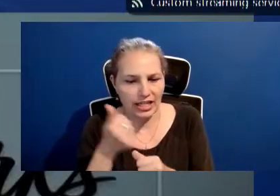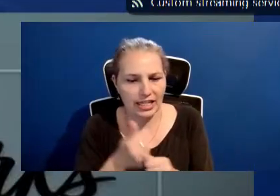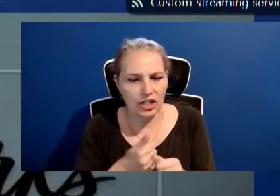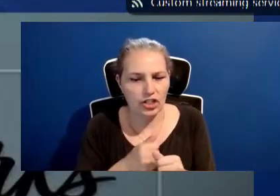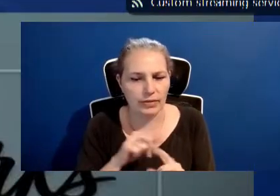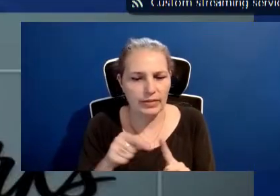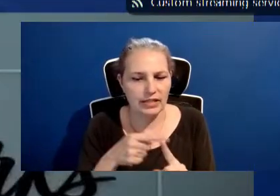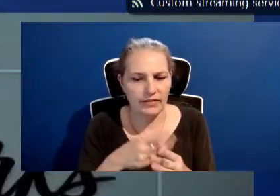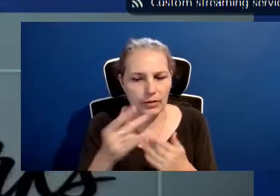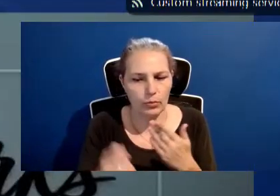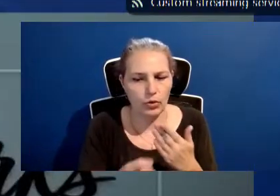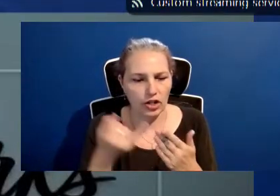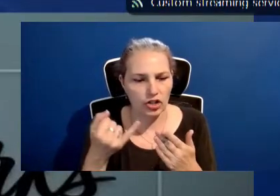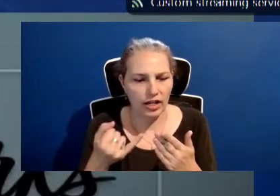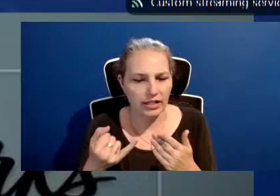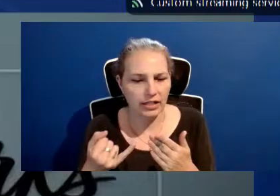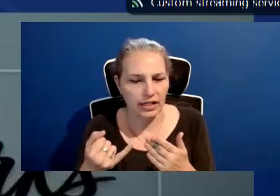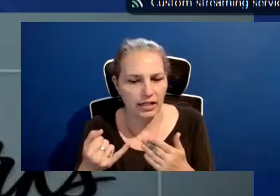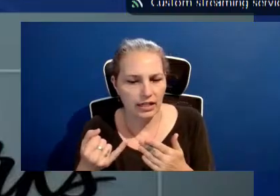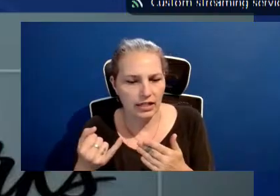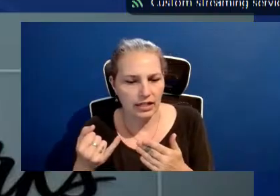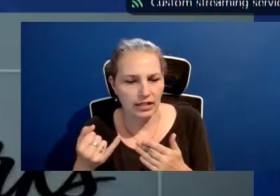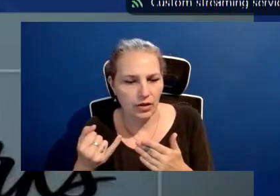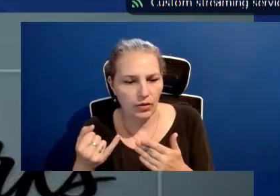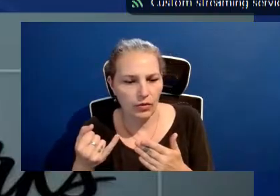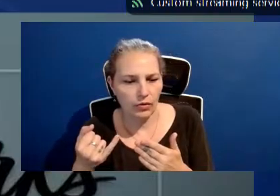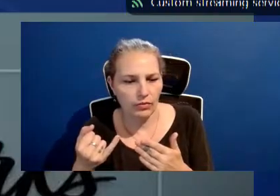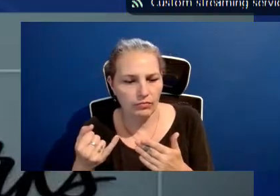the works with fire department.